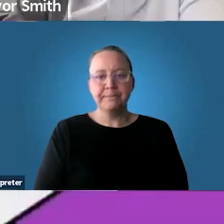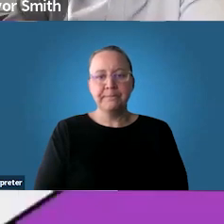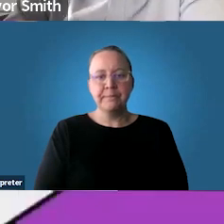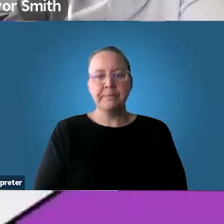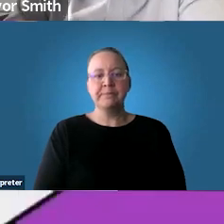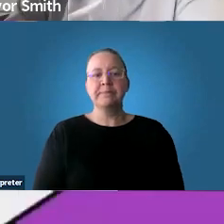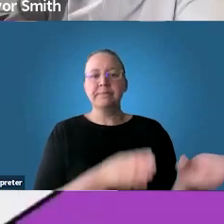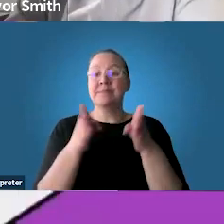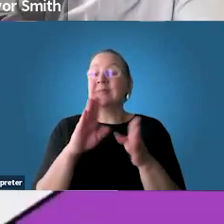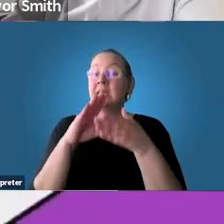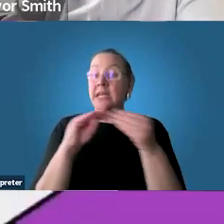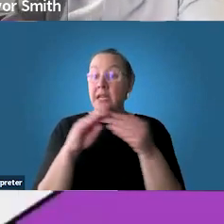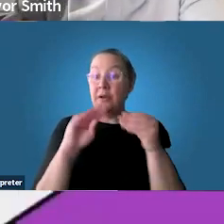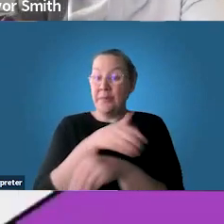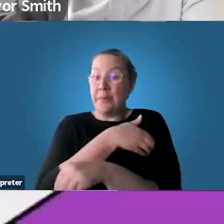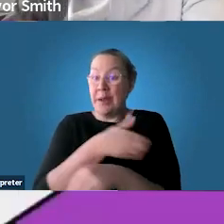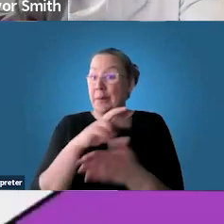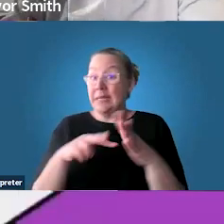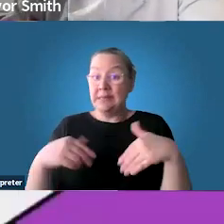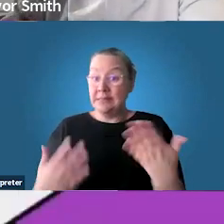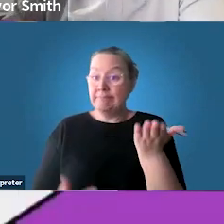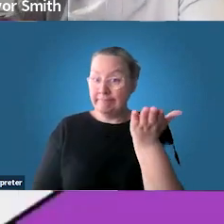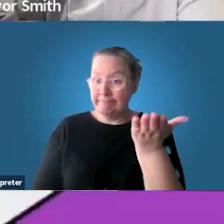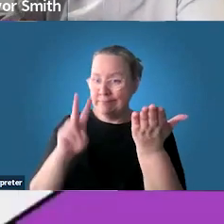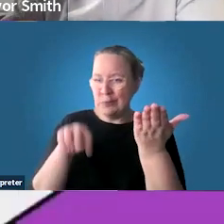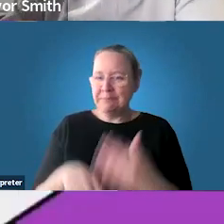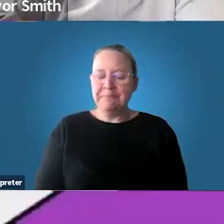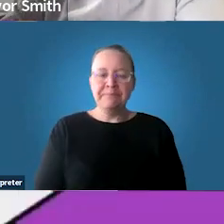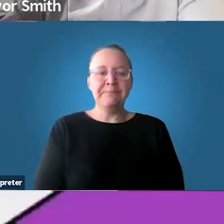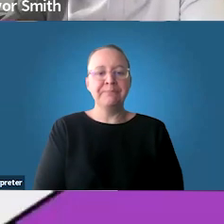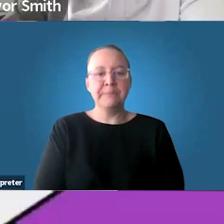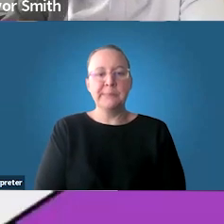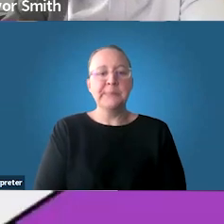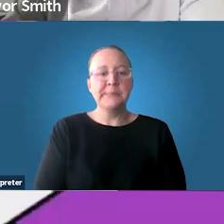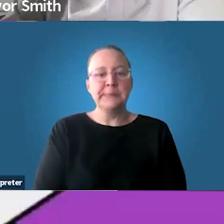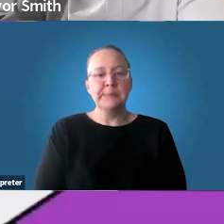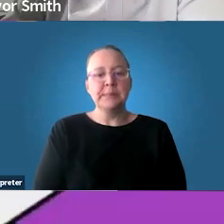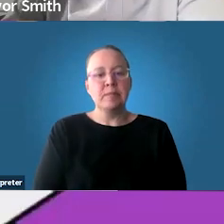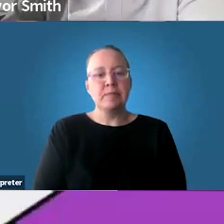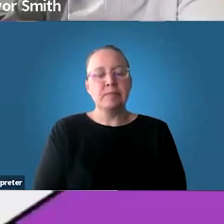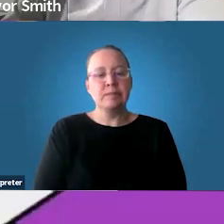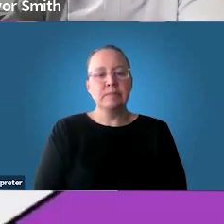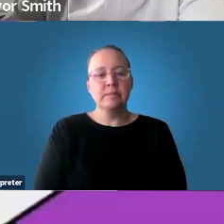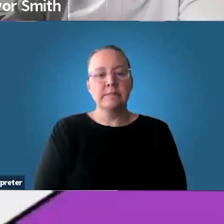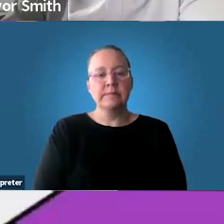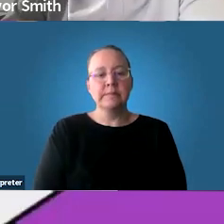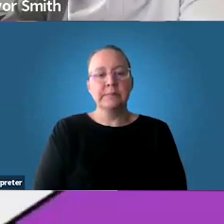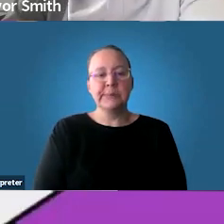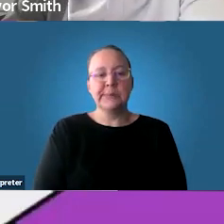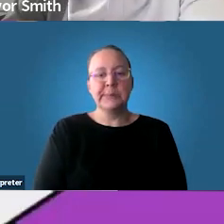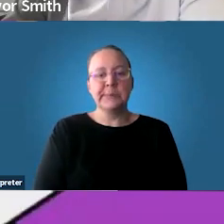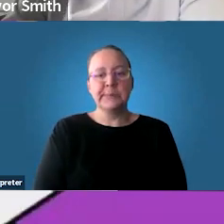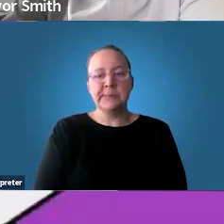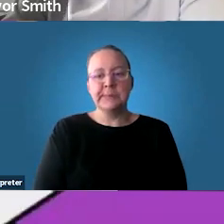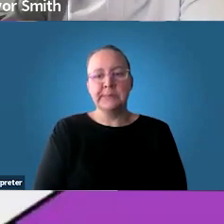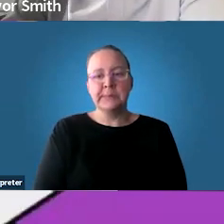We define narrative power as the ability to influence perceptions, understandings, mindsets, and ideologies within